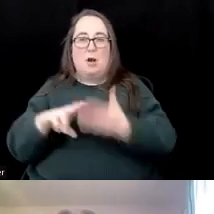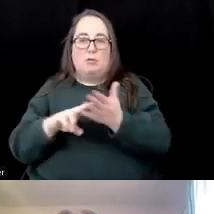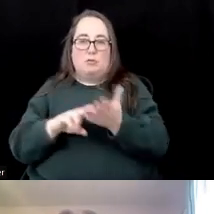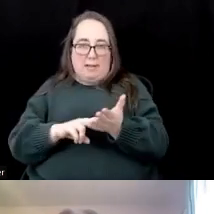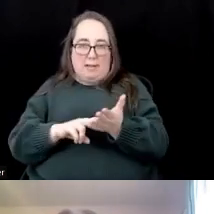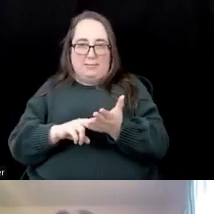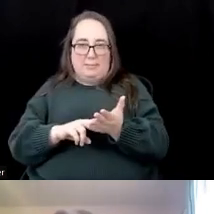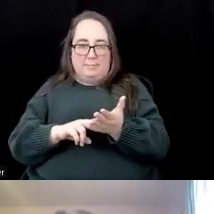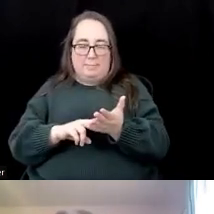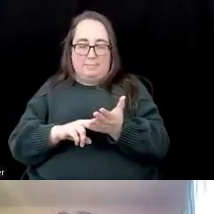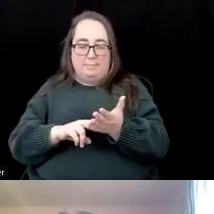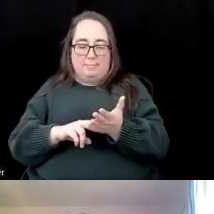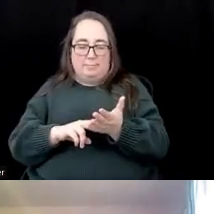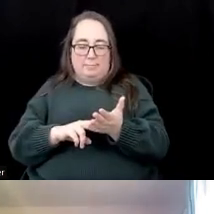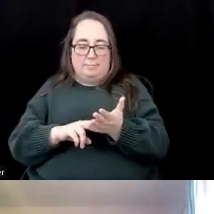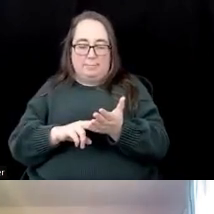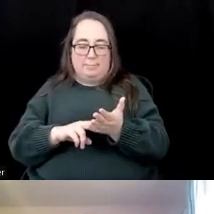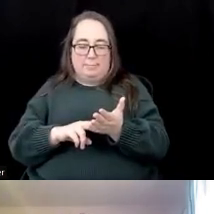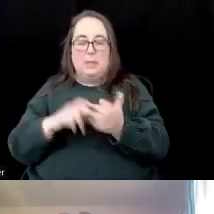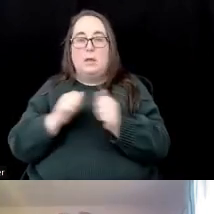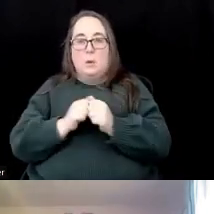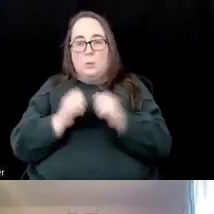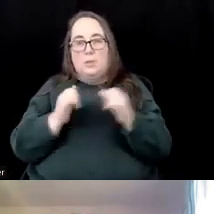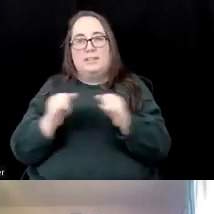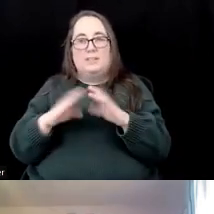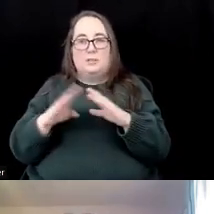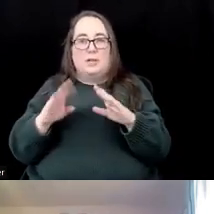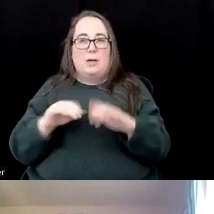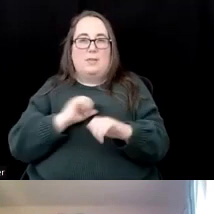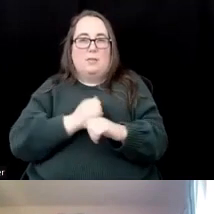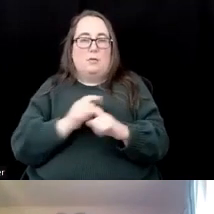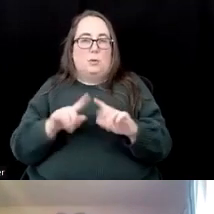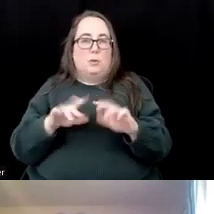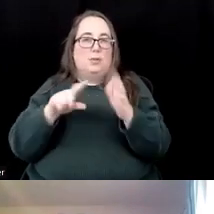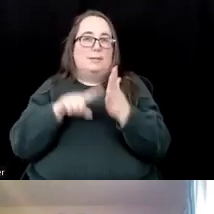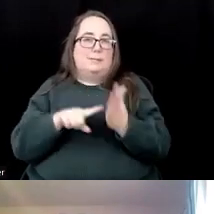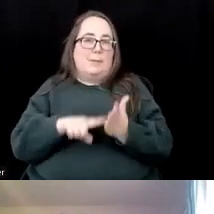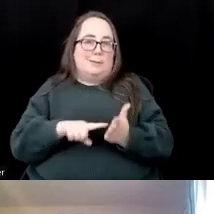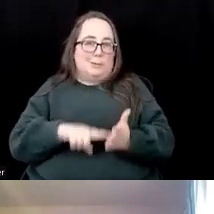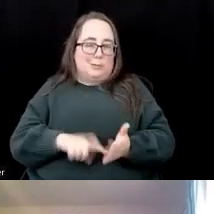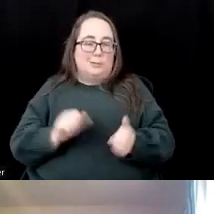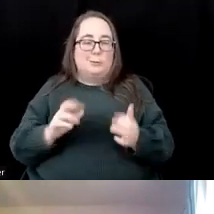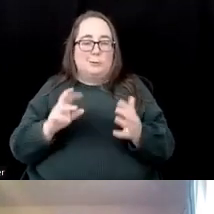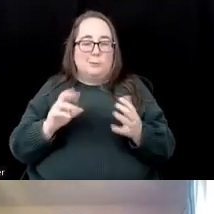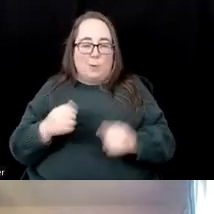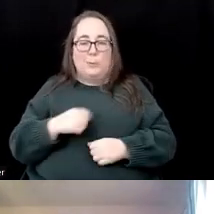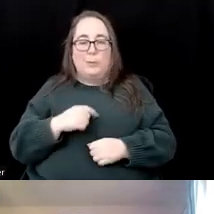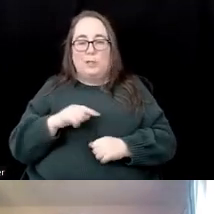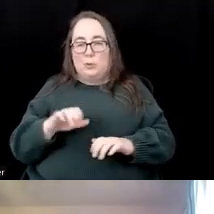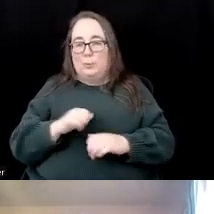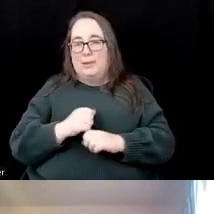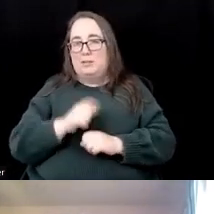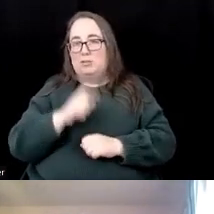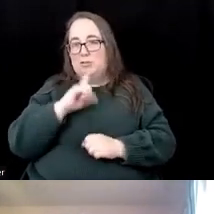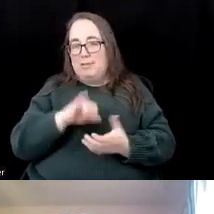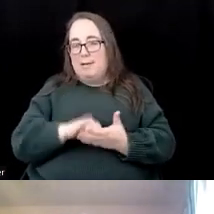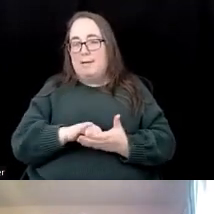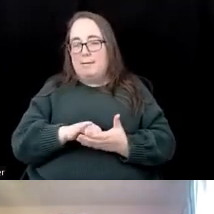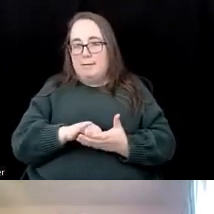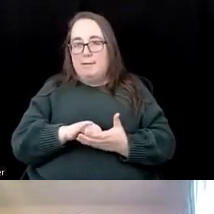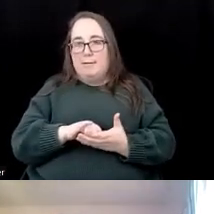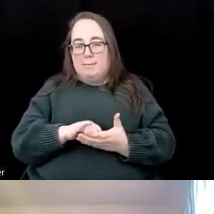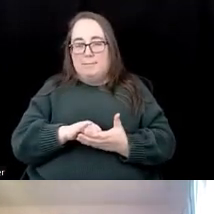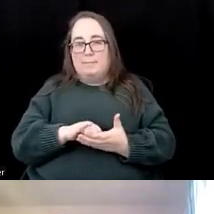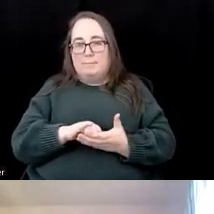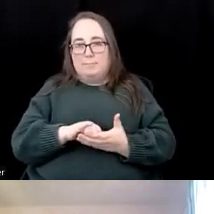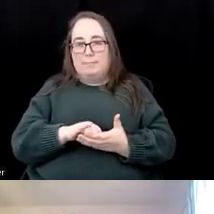contracts with individual housing authorities to do those inspections. So we do make sure that we're